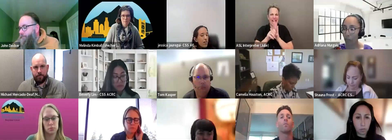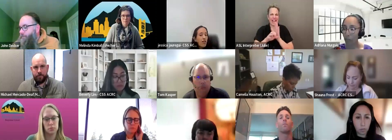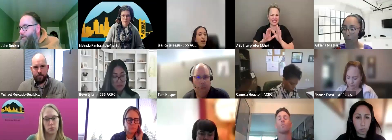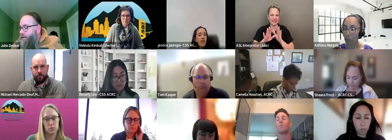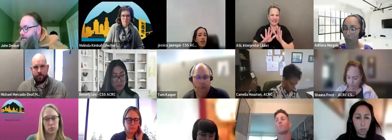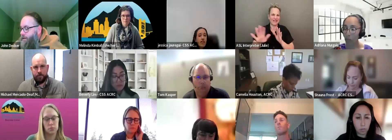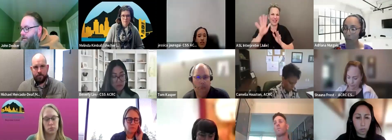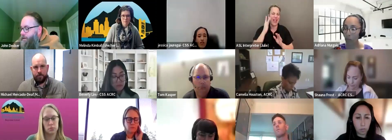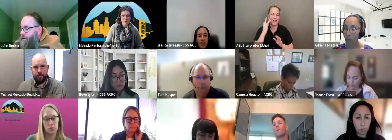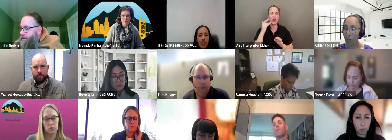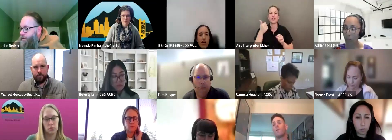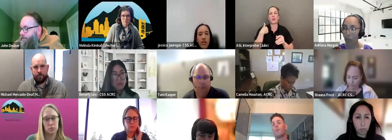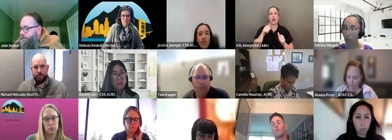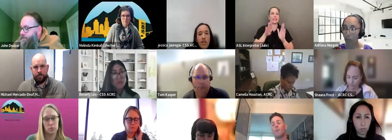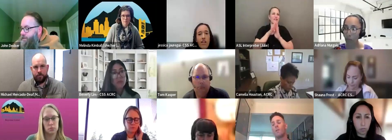list.